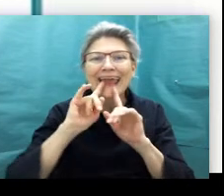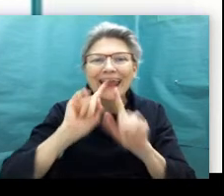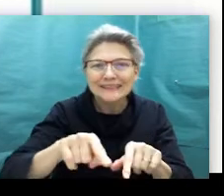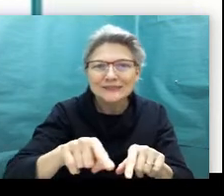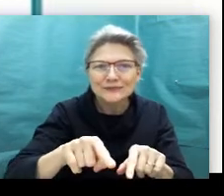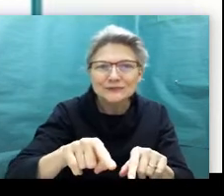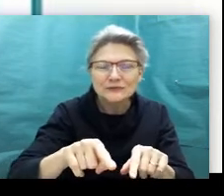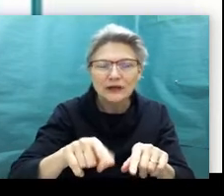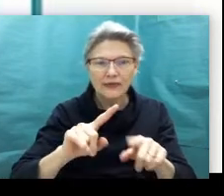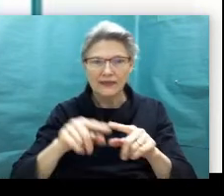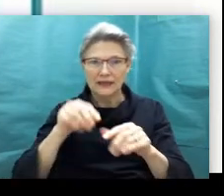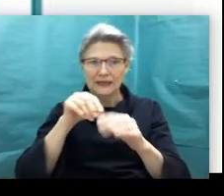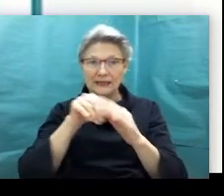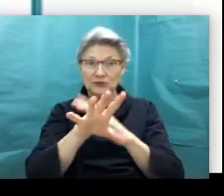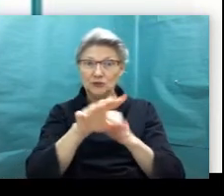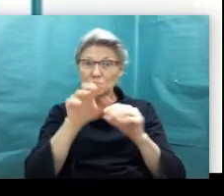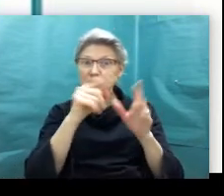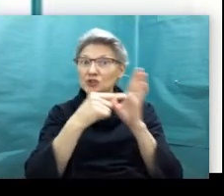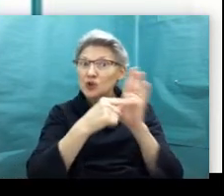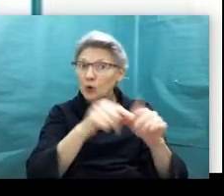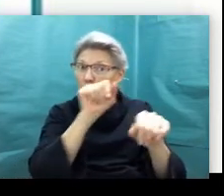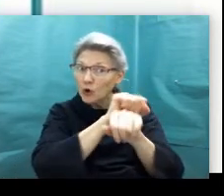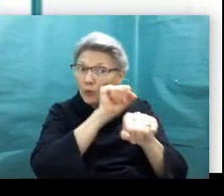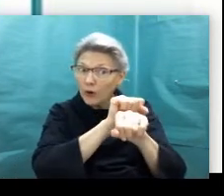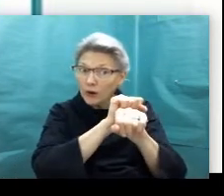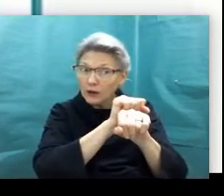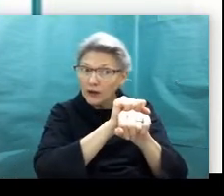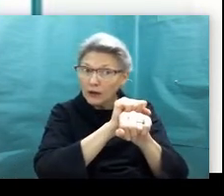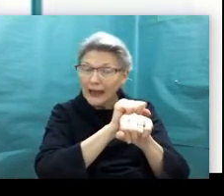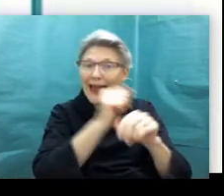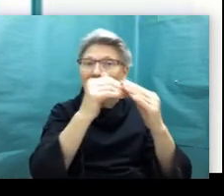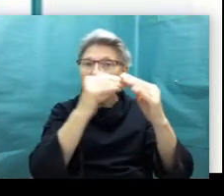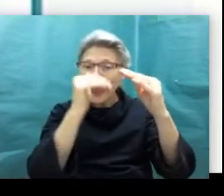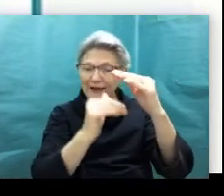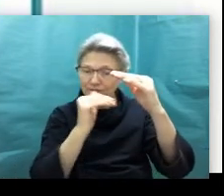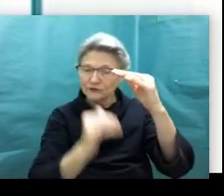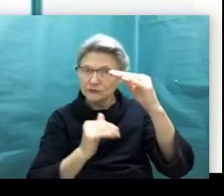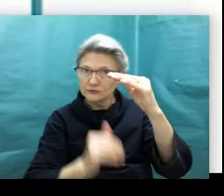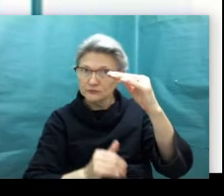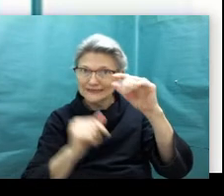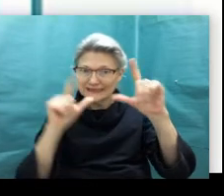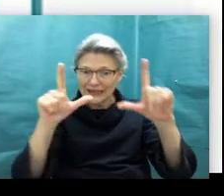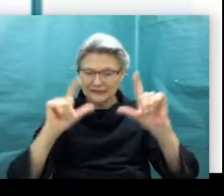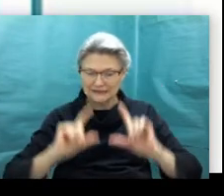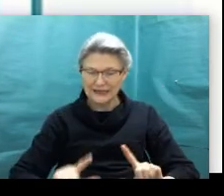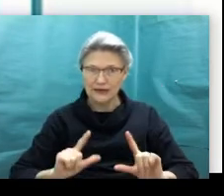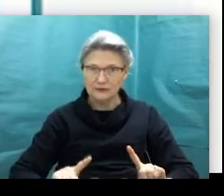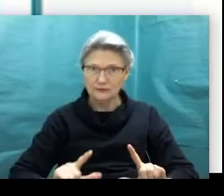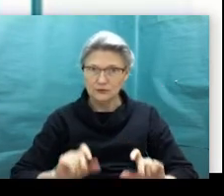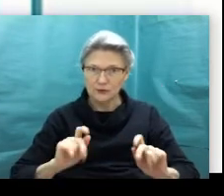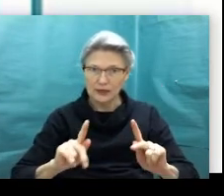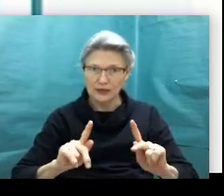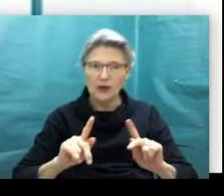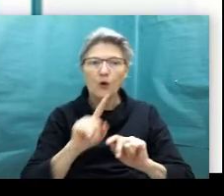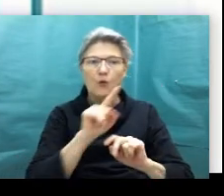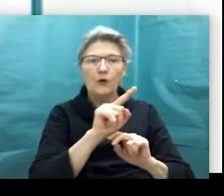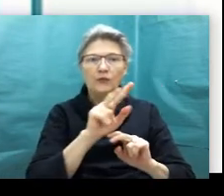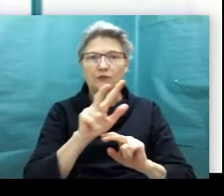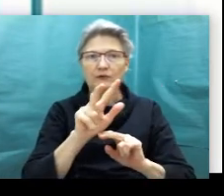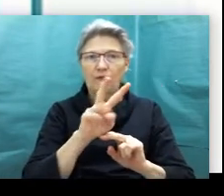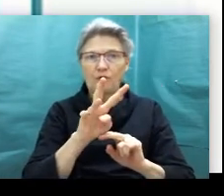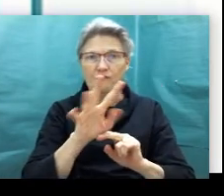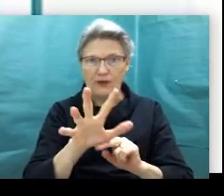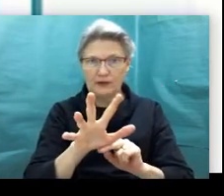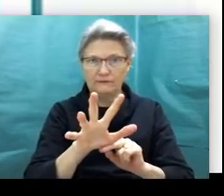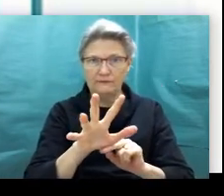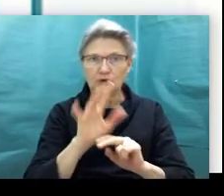actually you're going to insert your work on the slides after that. So these question numbers, 1, 3, 4, and 5, that's